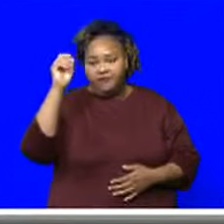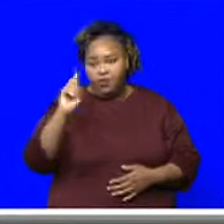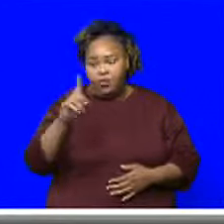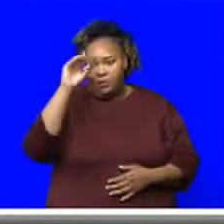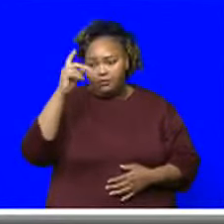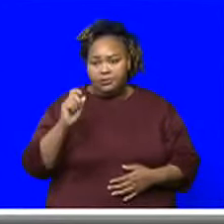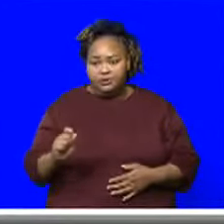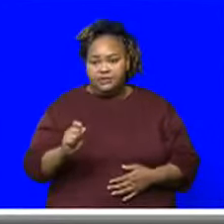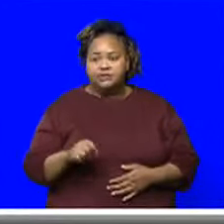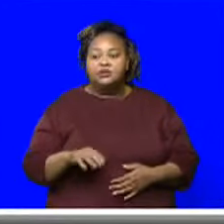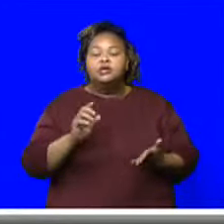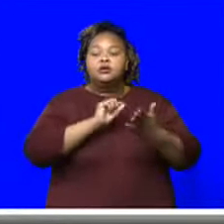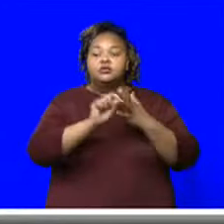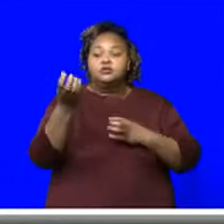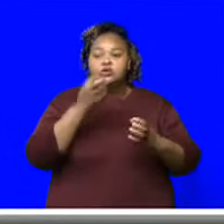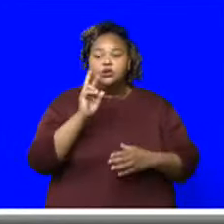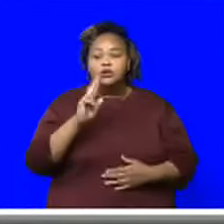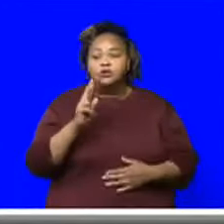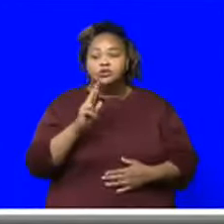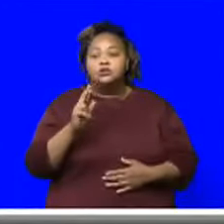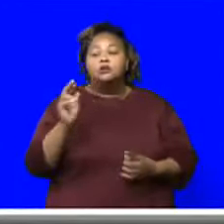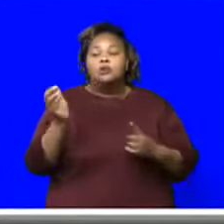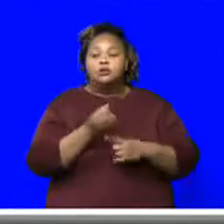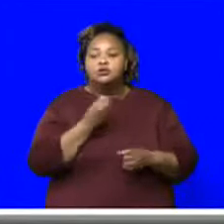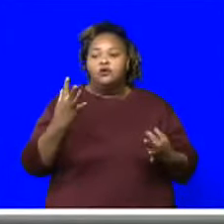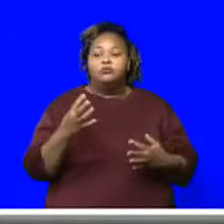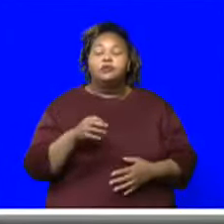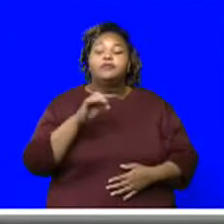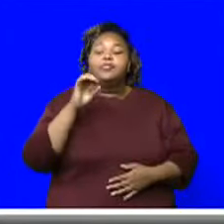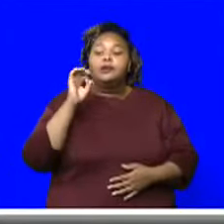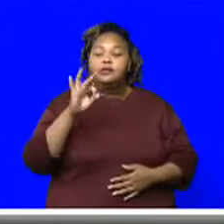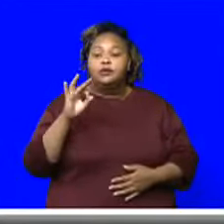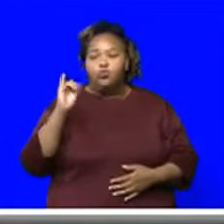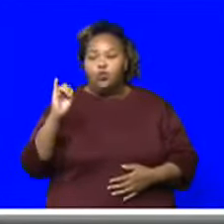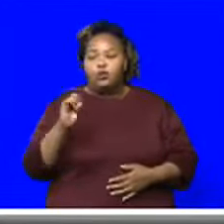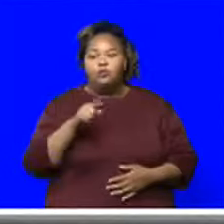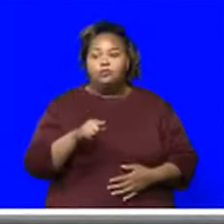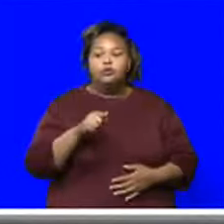33.51%, while Shiselweni attained a credit pass rate of